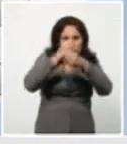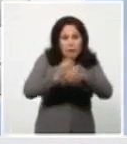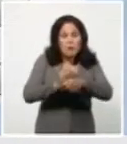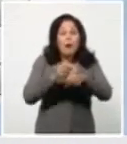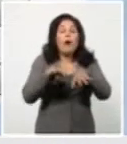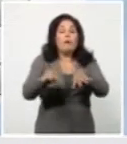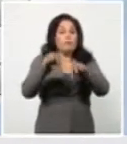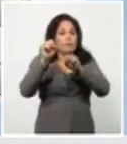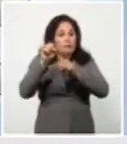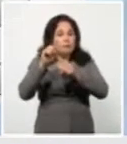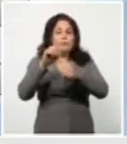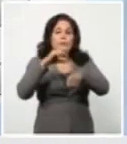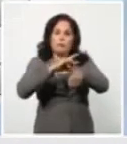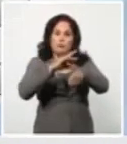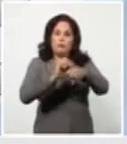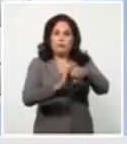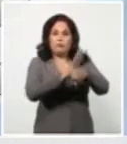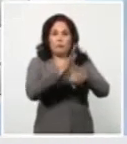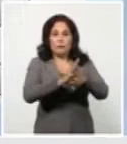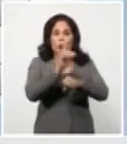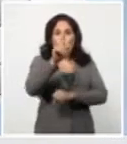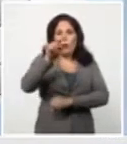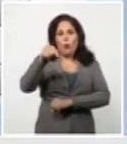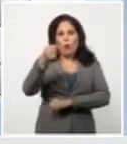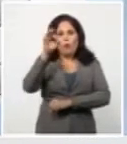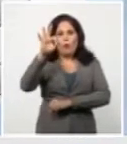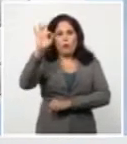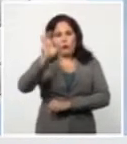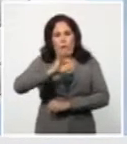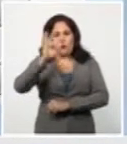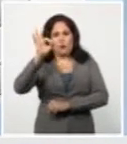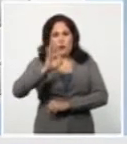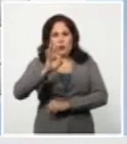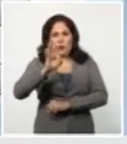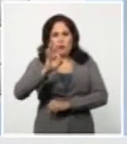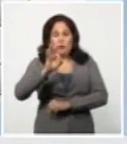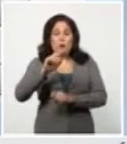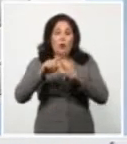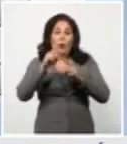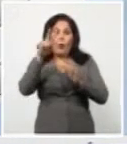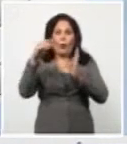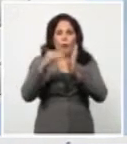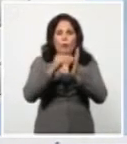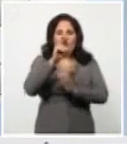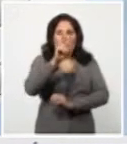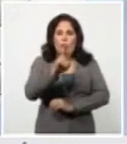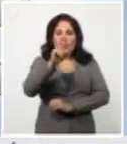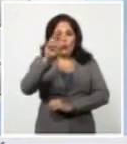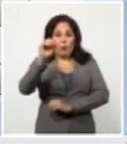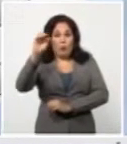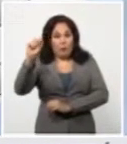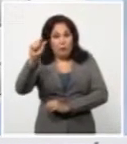120,536 samples which have been already analyzed for the detection of the disease, and of them